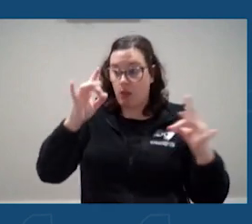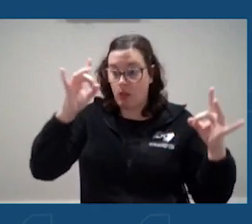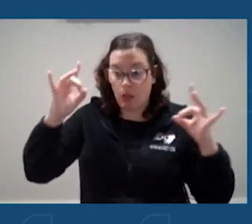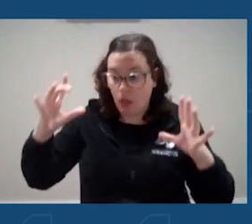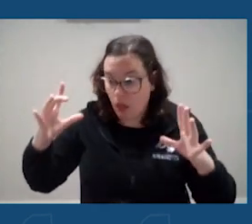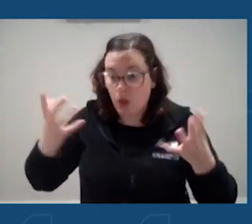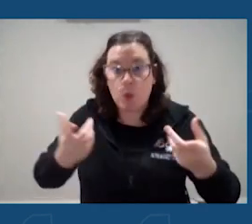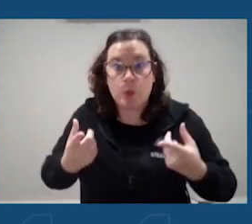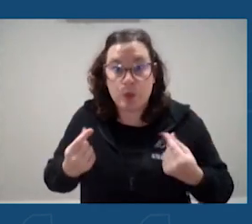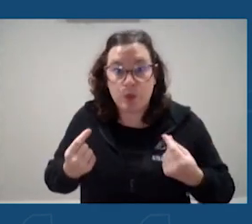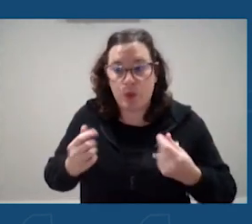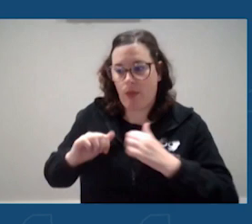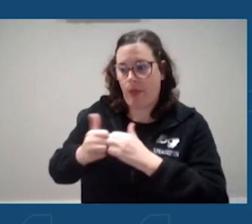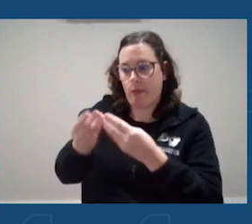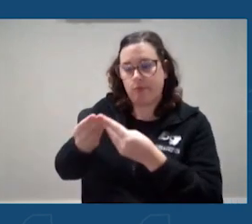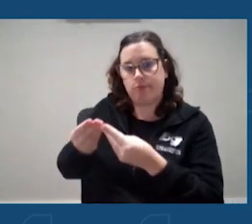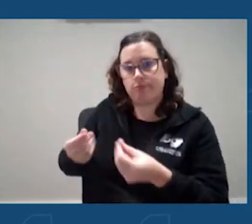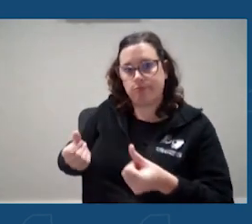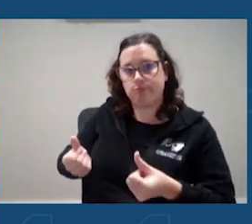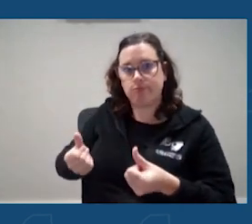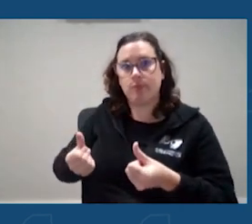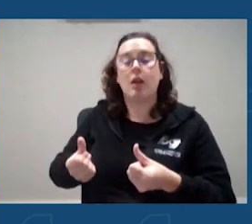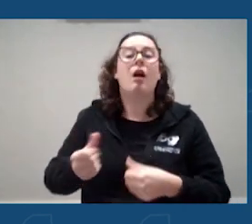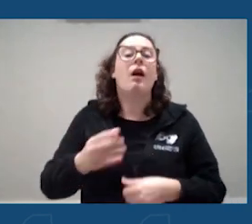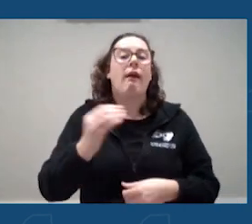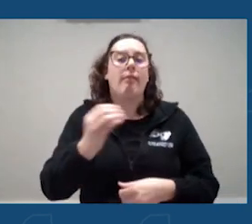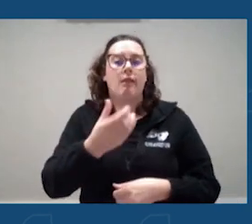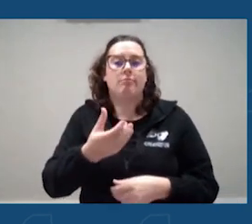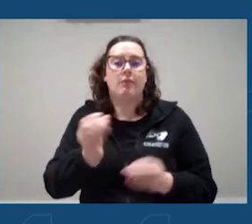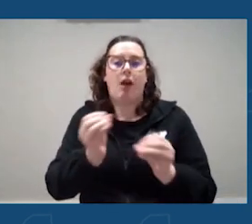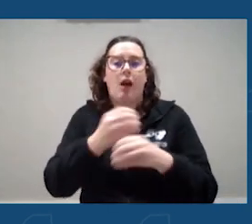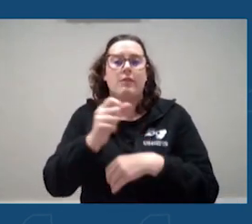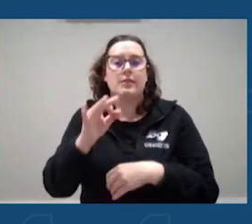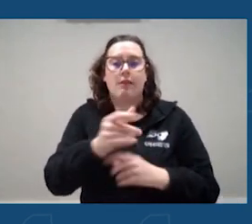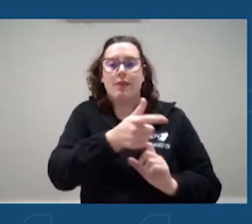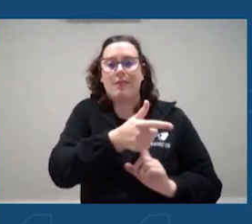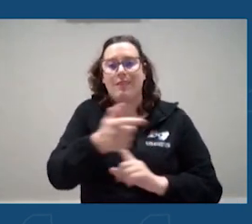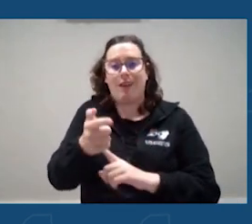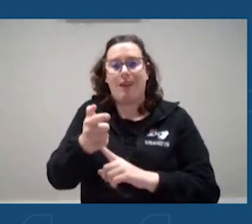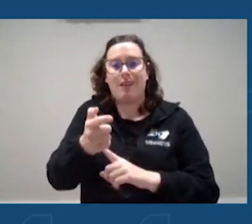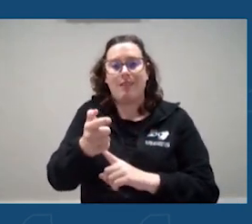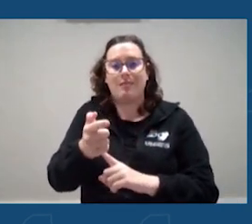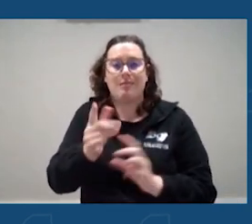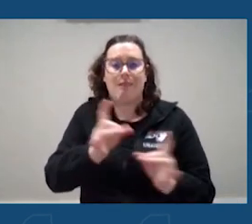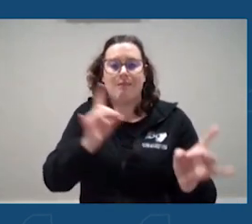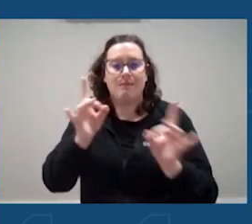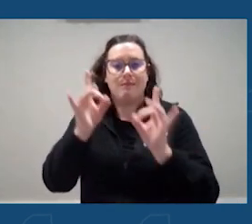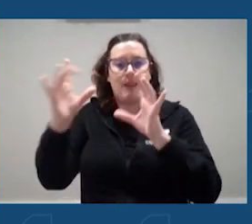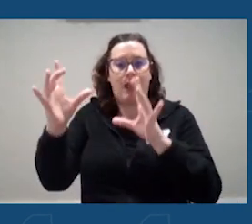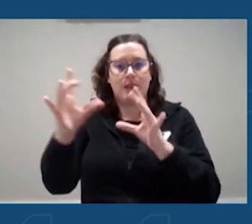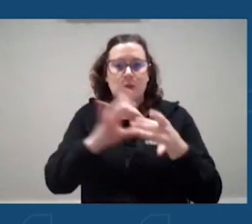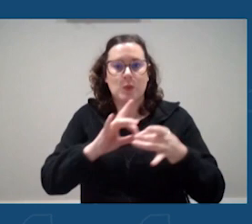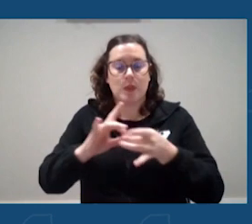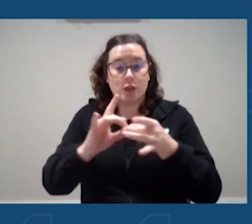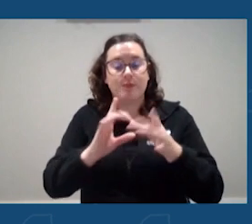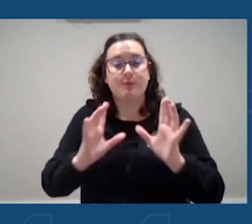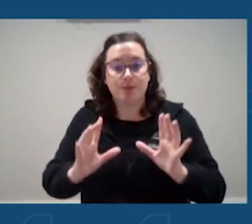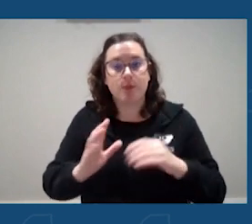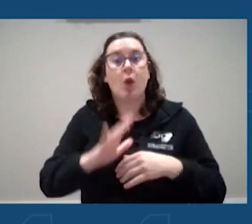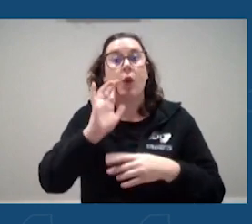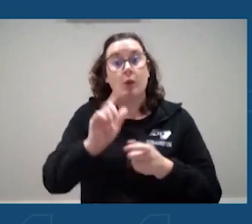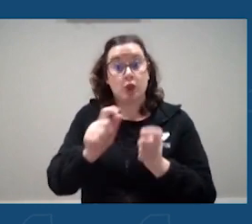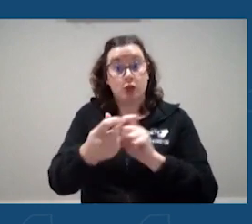for the Office of Gun Violence and Coordination. So I will close by saying we're going to continue changing our laws. We allowed